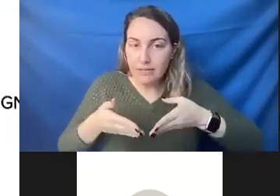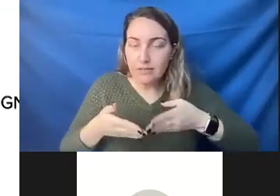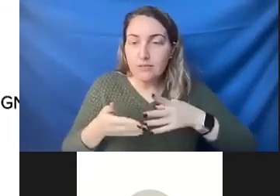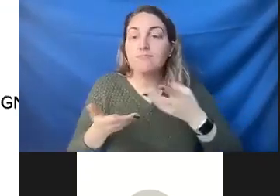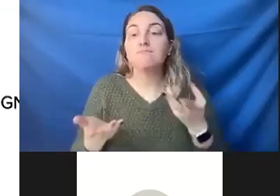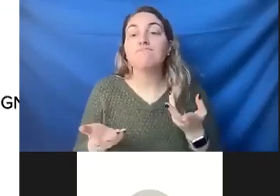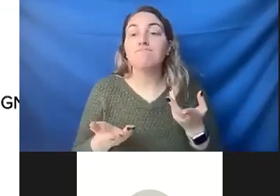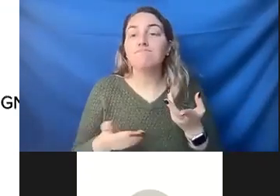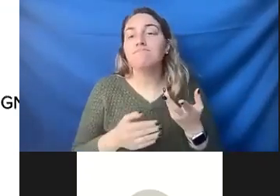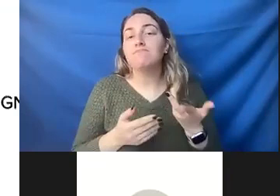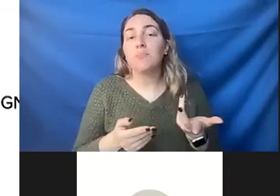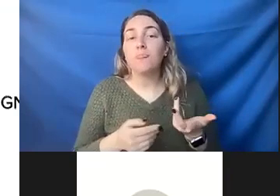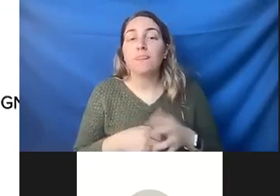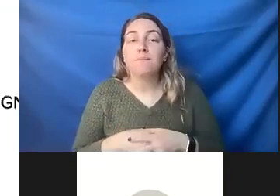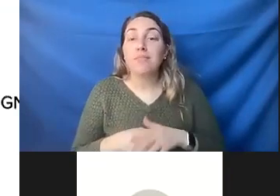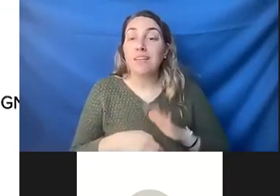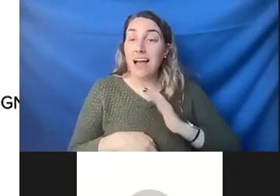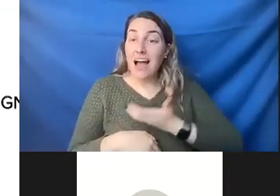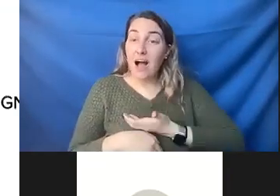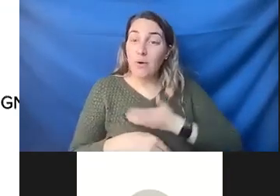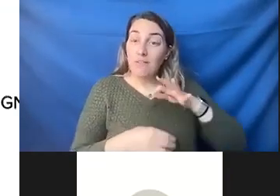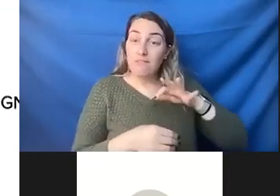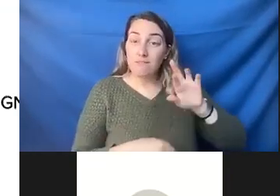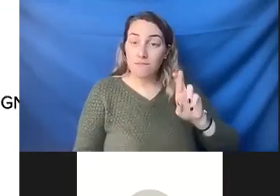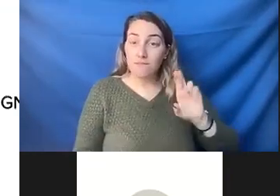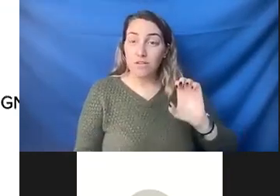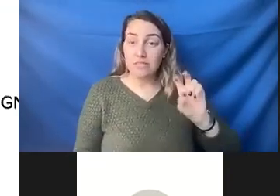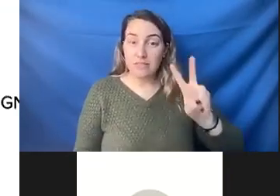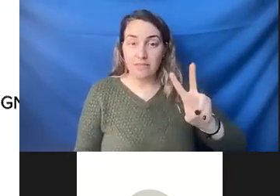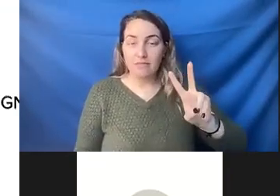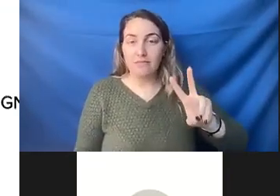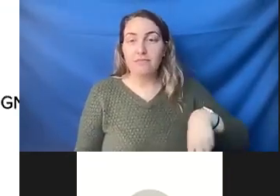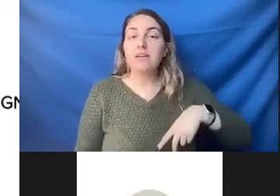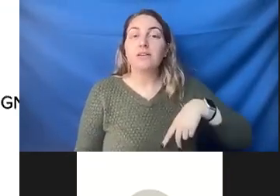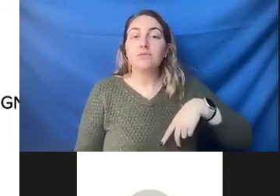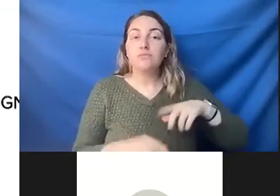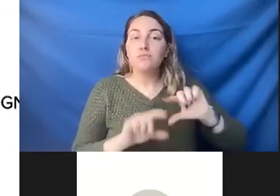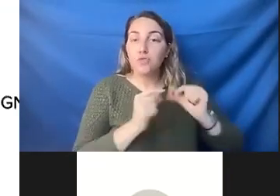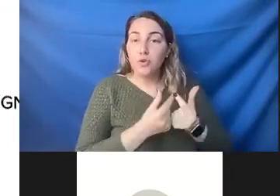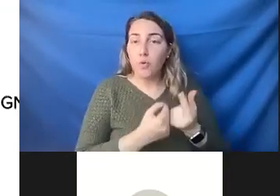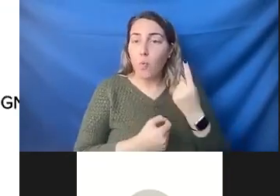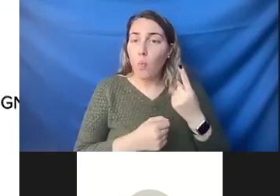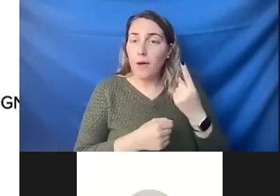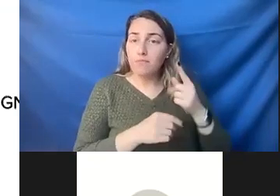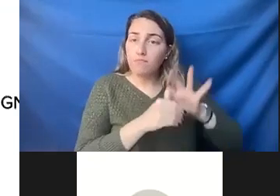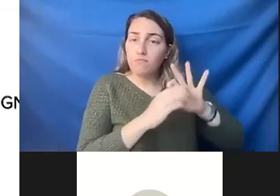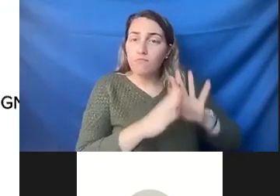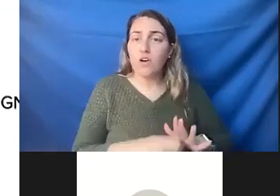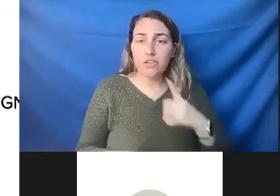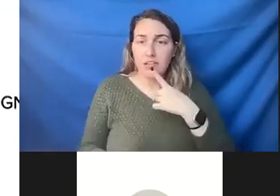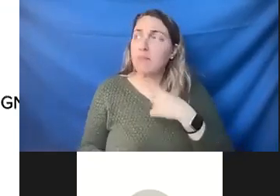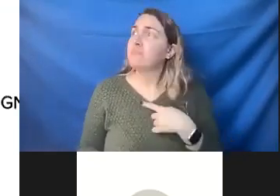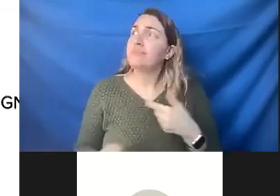voters in our ranked choice voting focus group said, "This is new to me, but it's just another way of voting." And I really liked